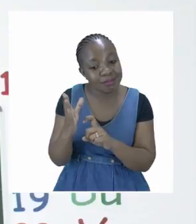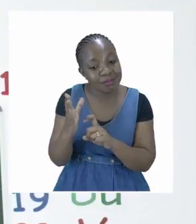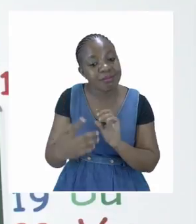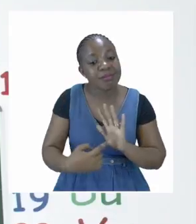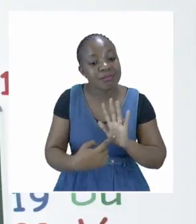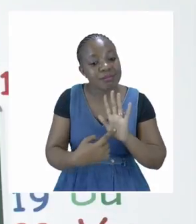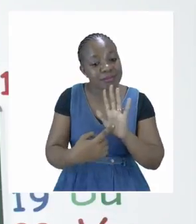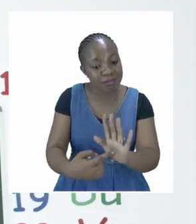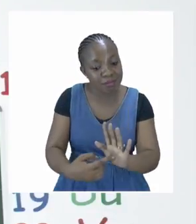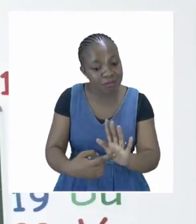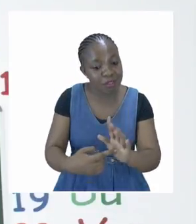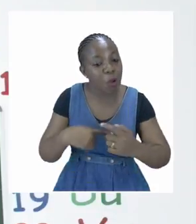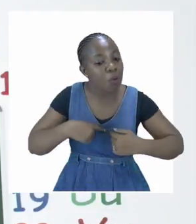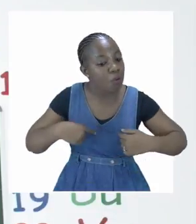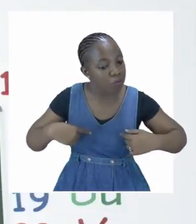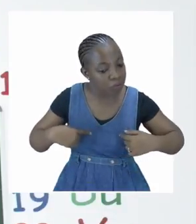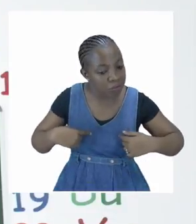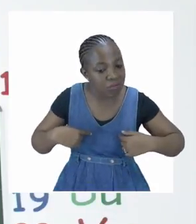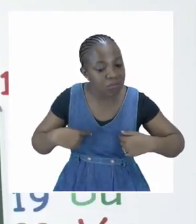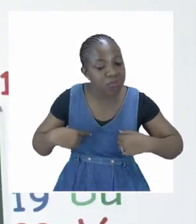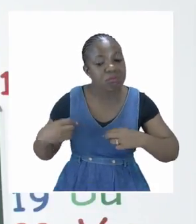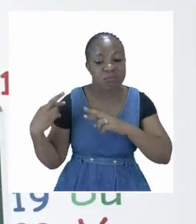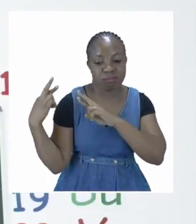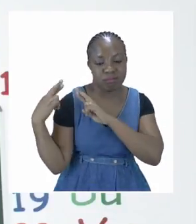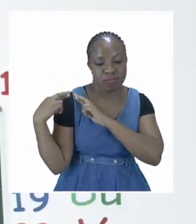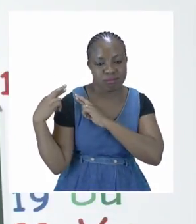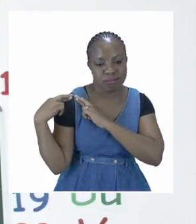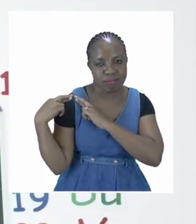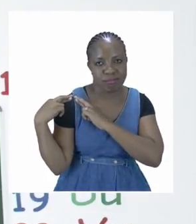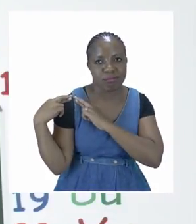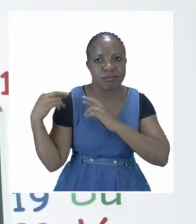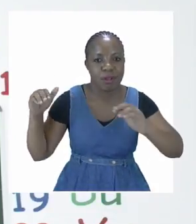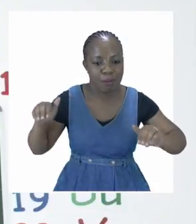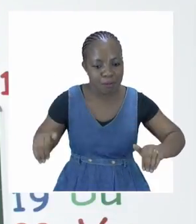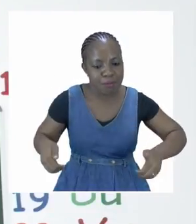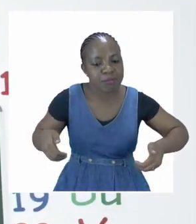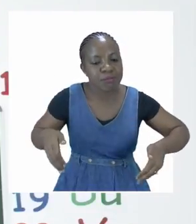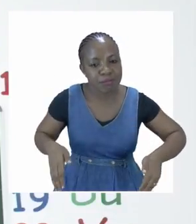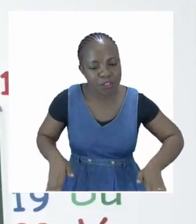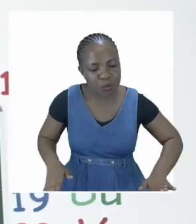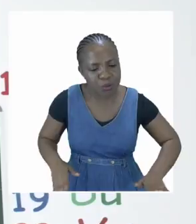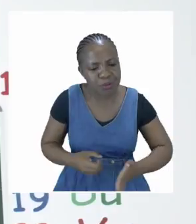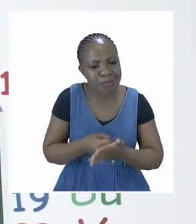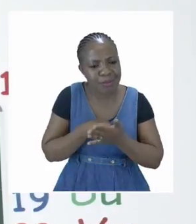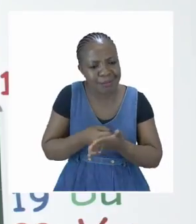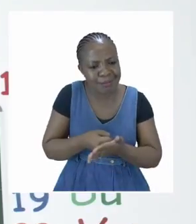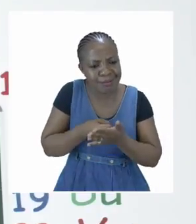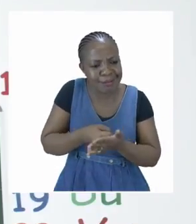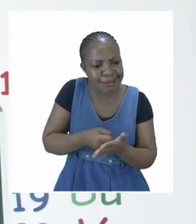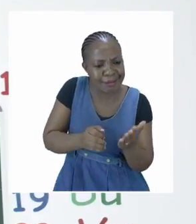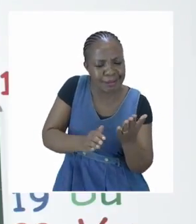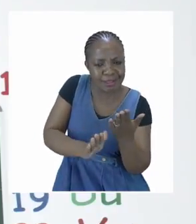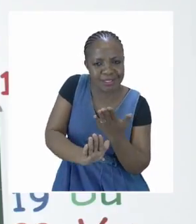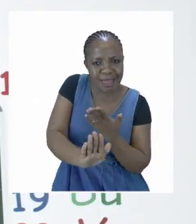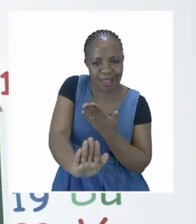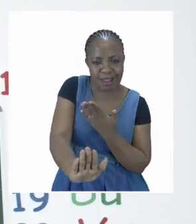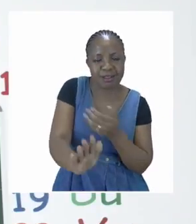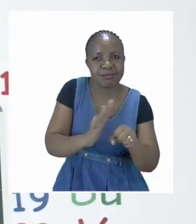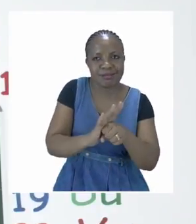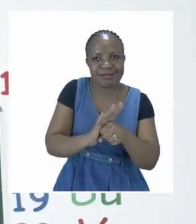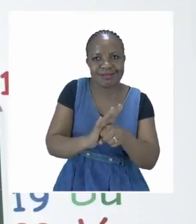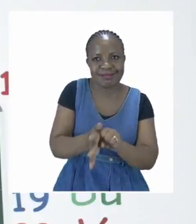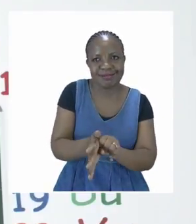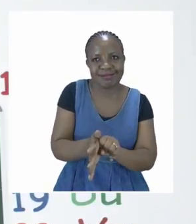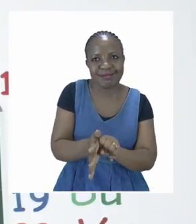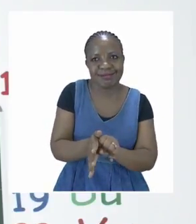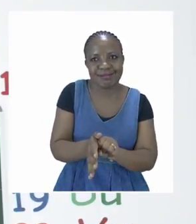responsible boys and girls, and we are trying to stay safe from coronavirus.